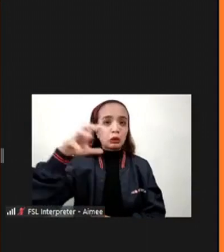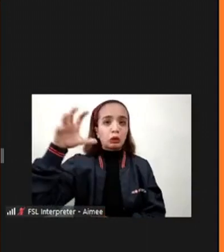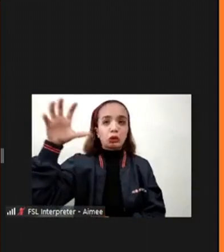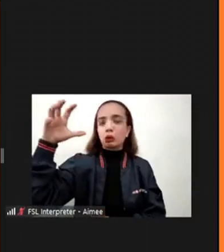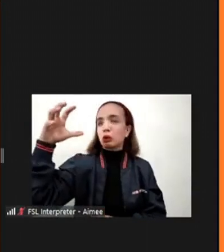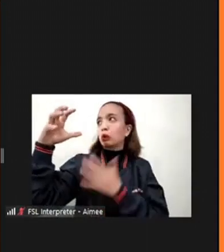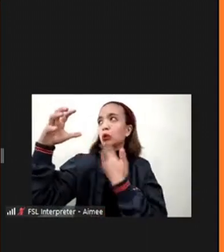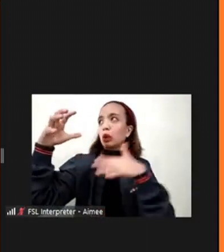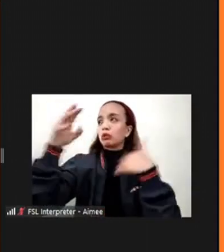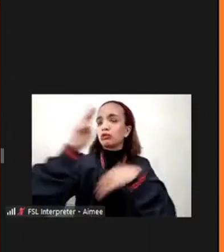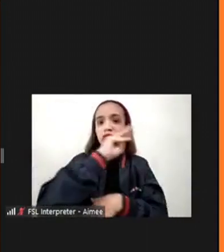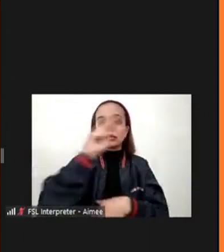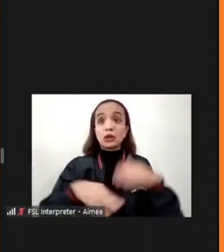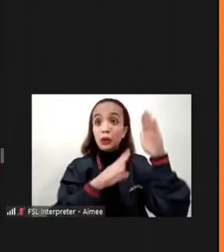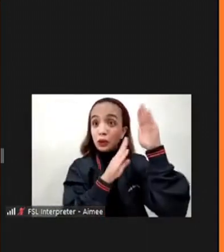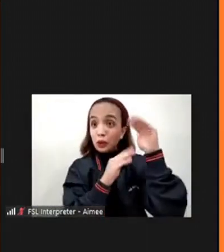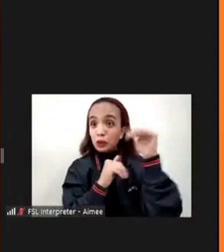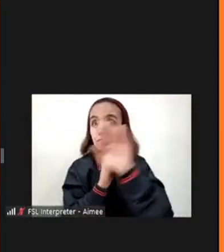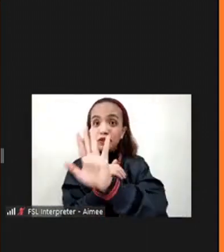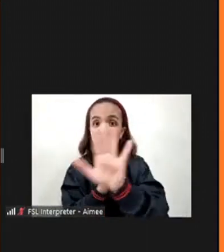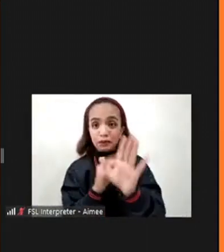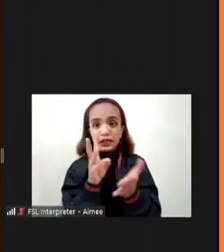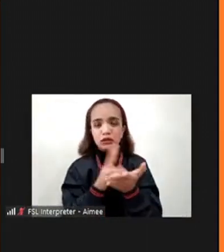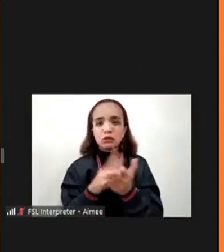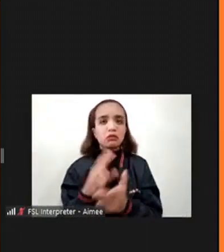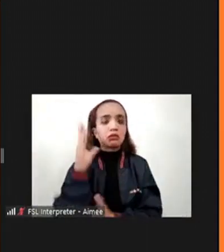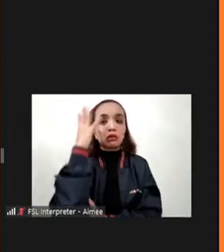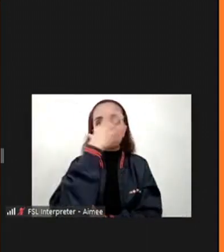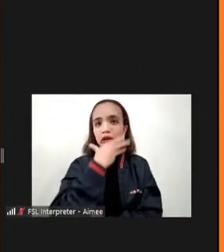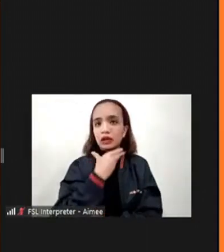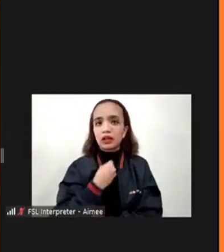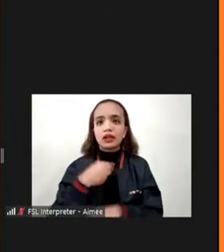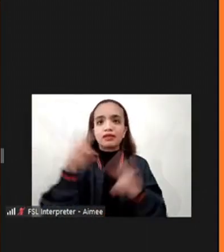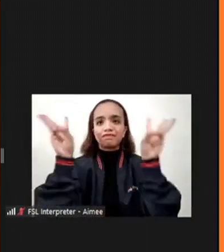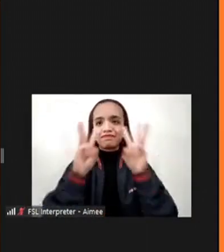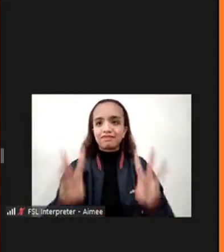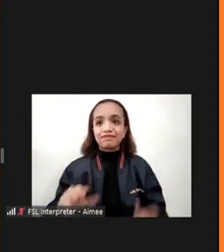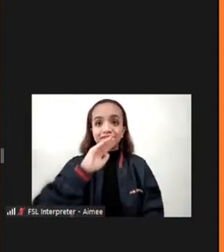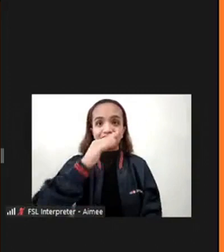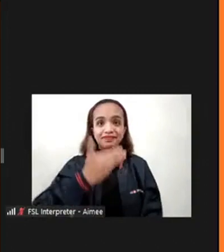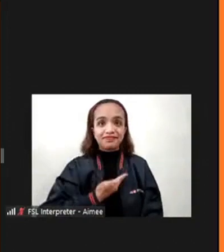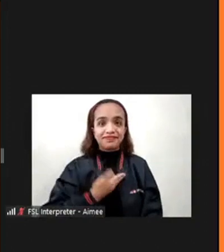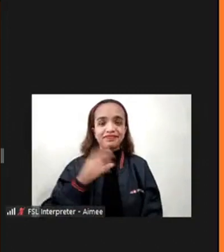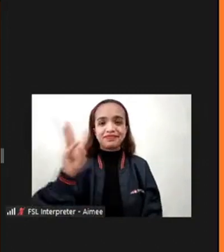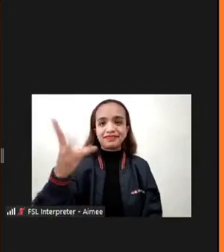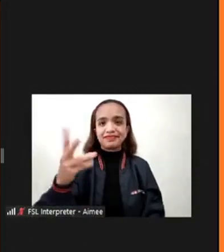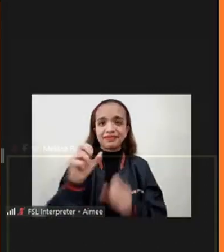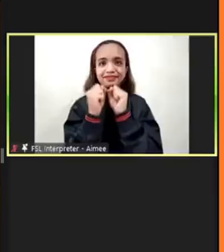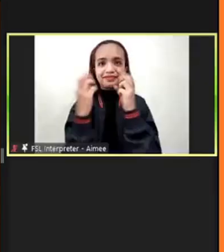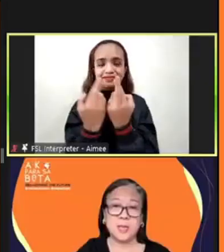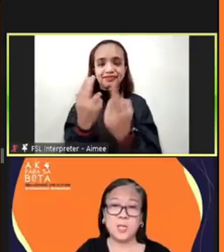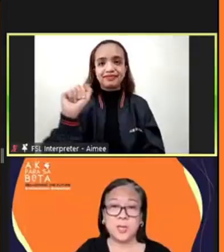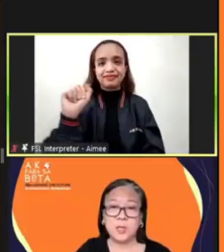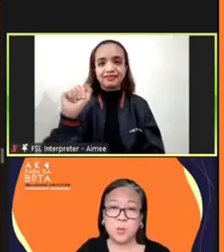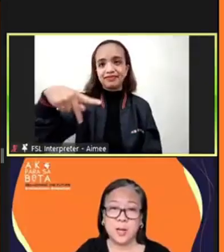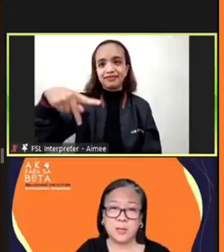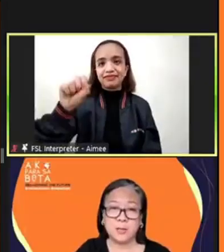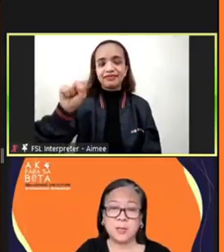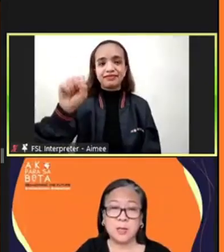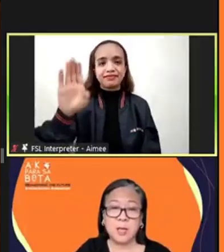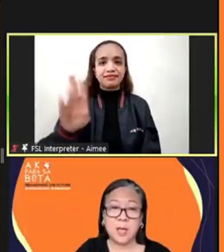dun sa lugar nyo, maganda rin ang panahon. So welcome to Webinar 6 of akoparasabata